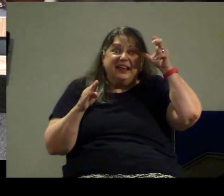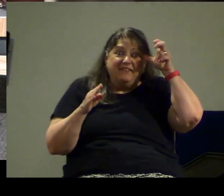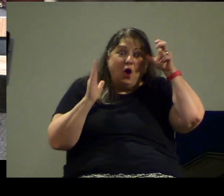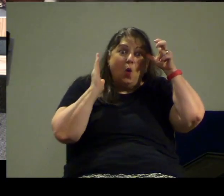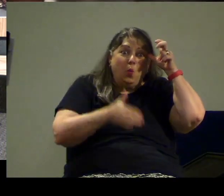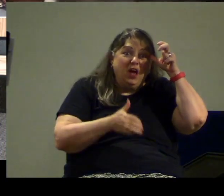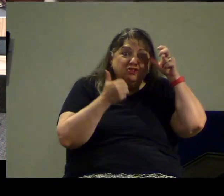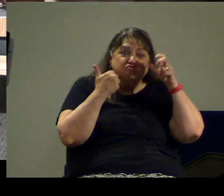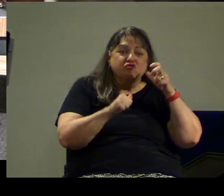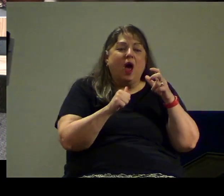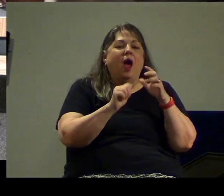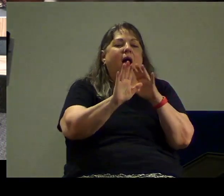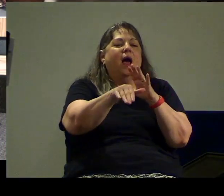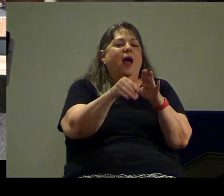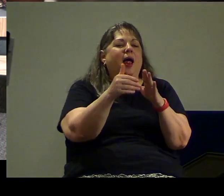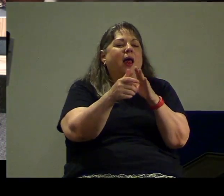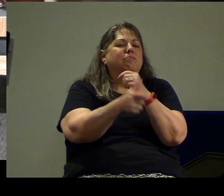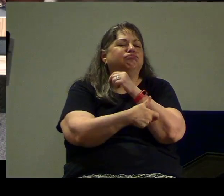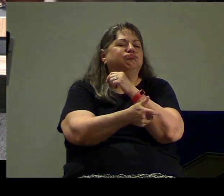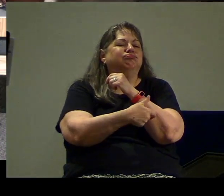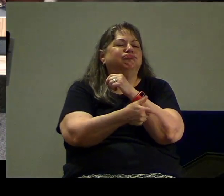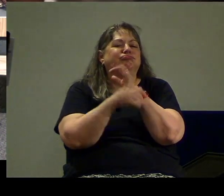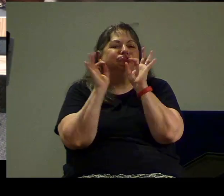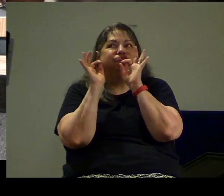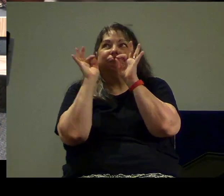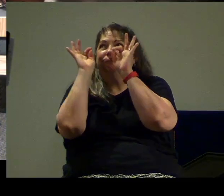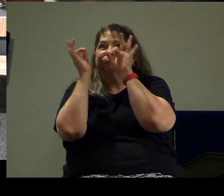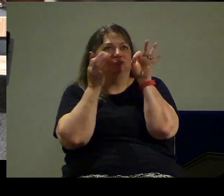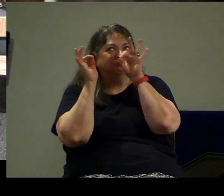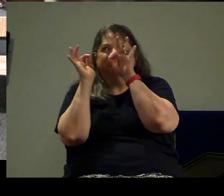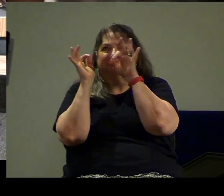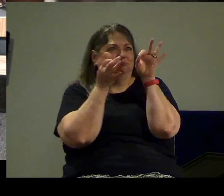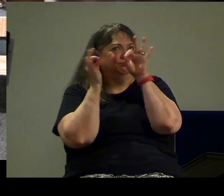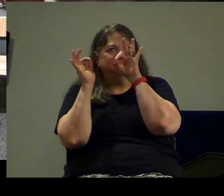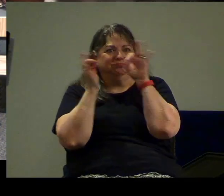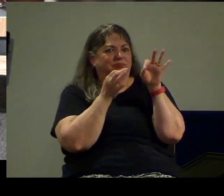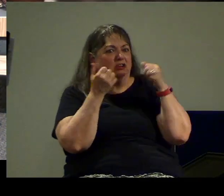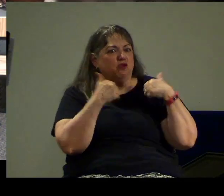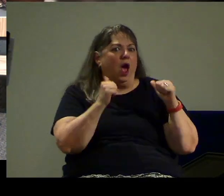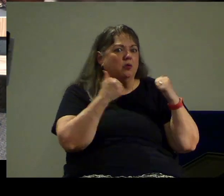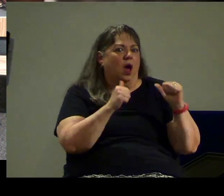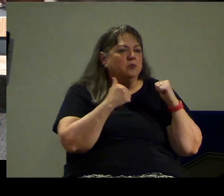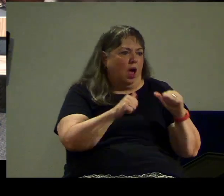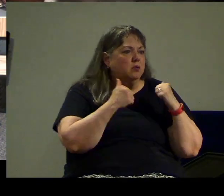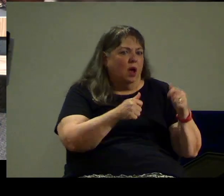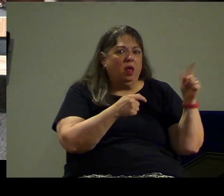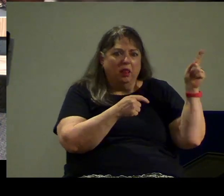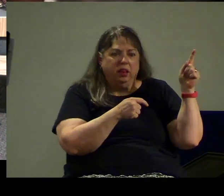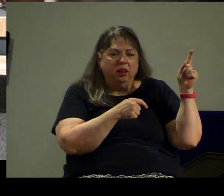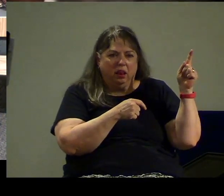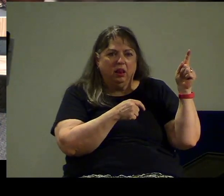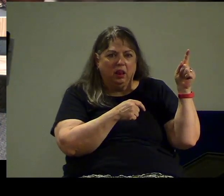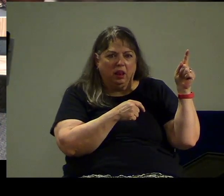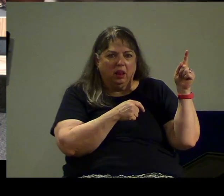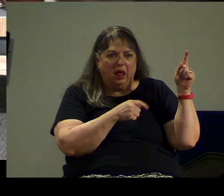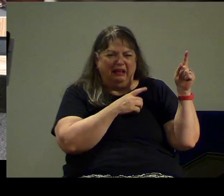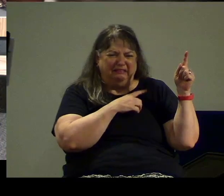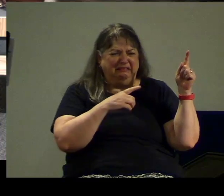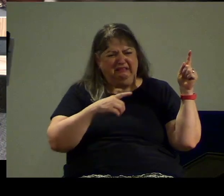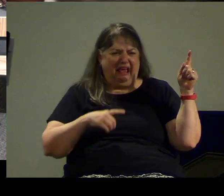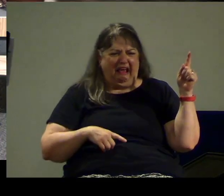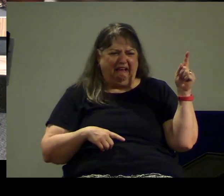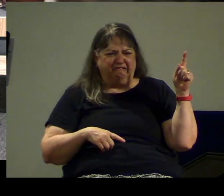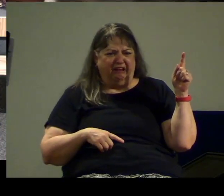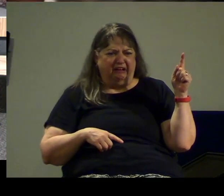to get you diverted from the things of God and walking with God. And David was king. His army was out there